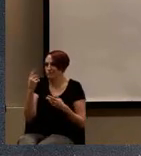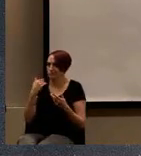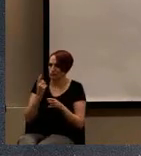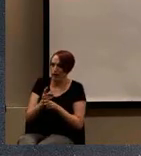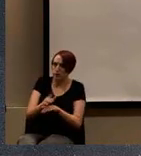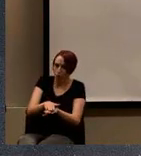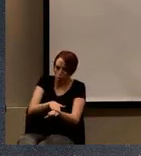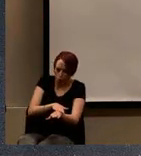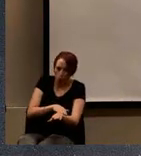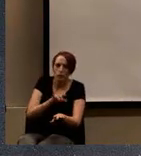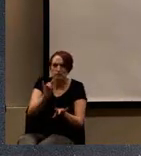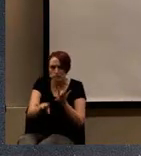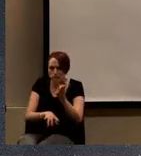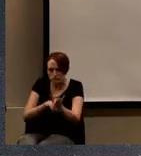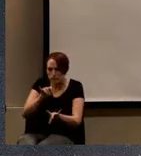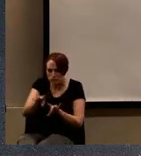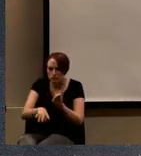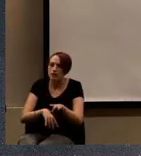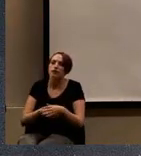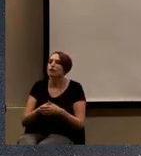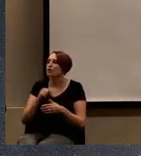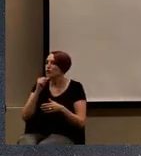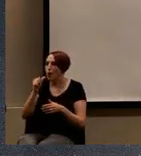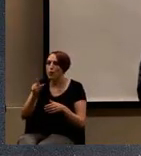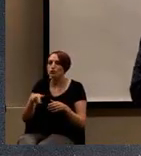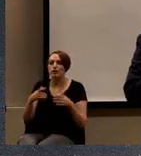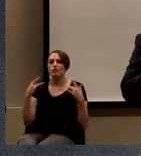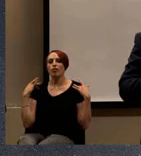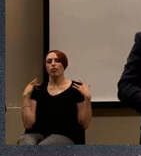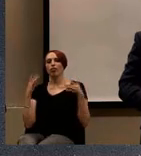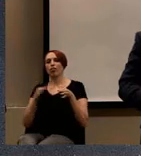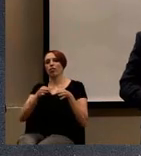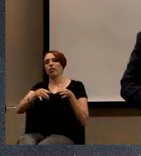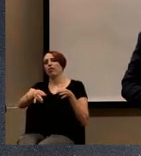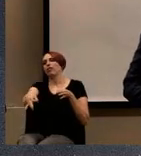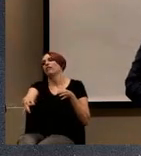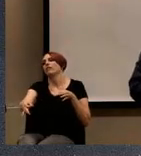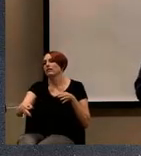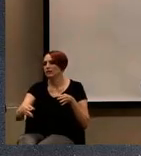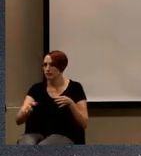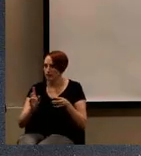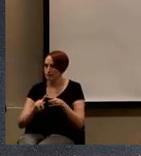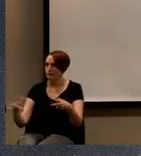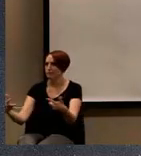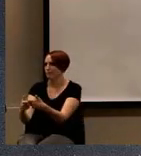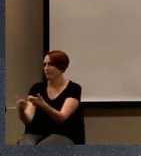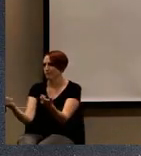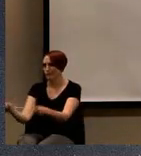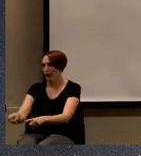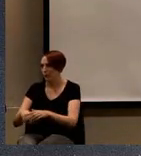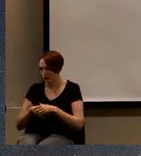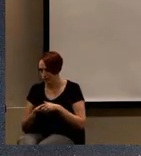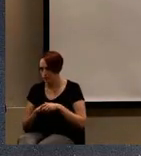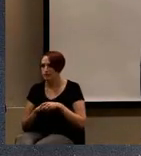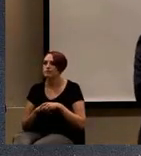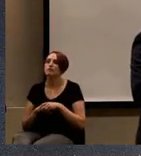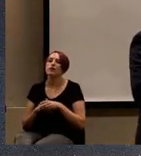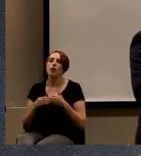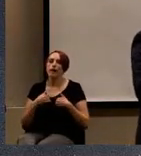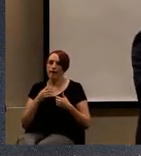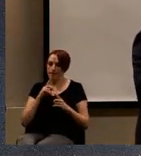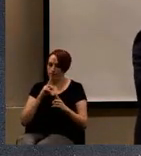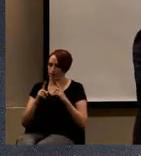not to keep just putting this off until it becomes a crisis point, but having conversations